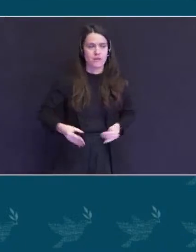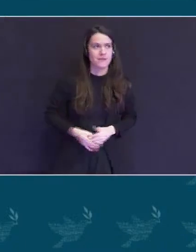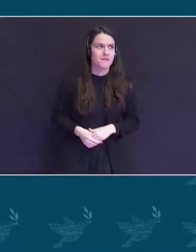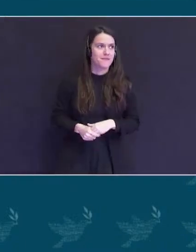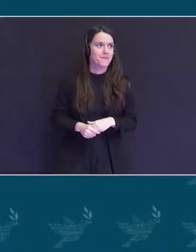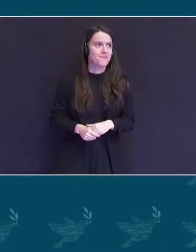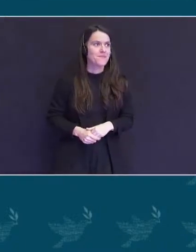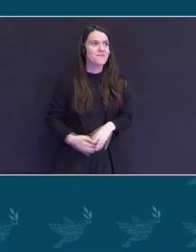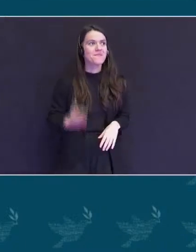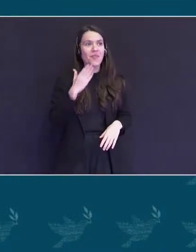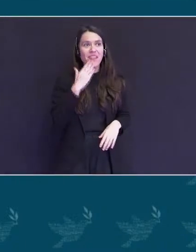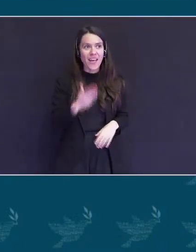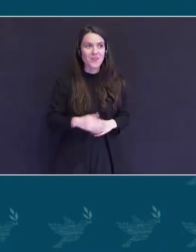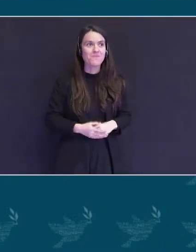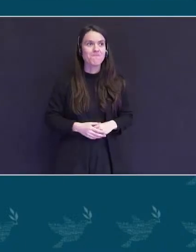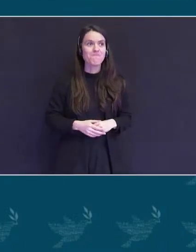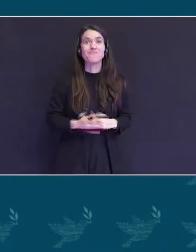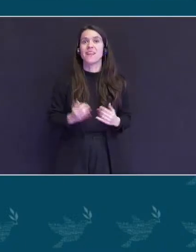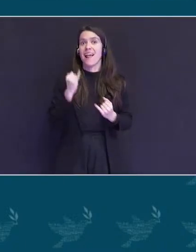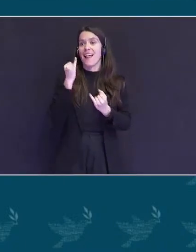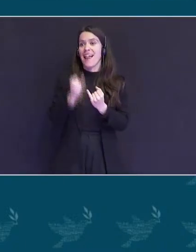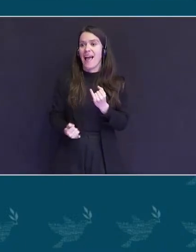much. And last but not the least,